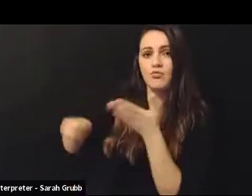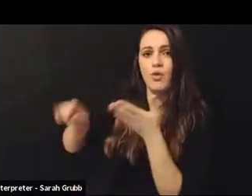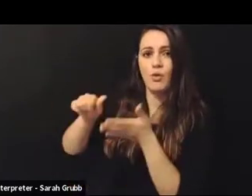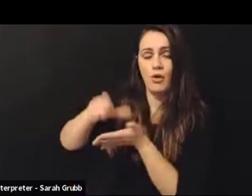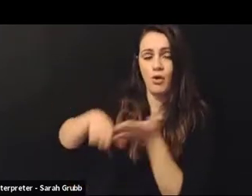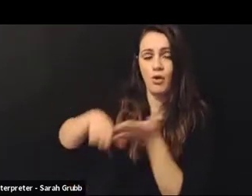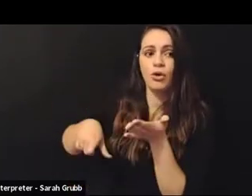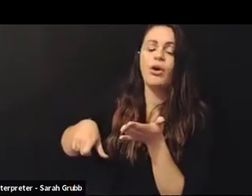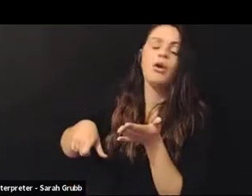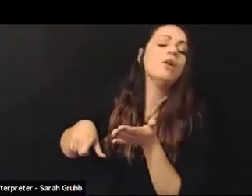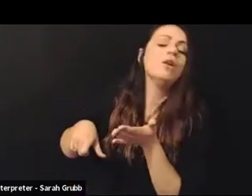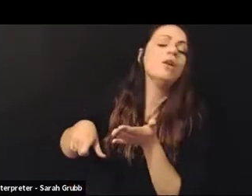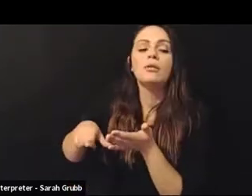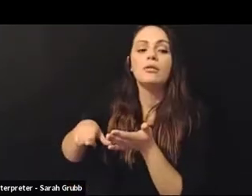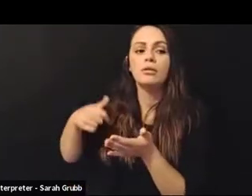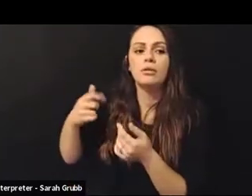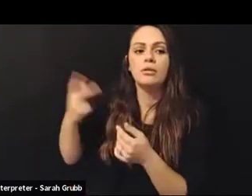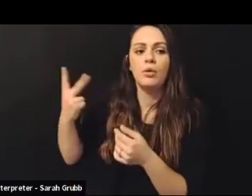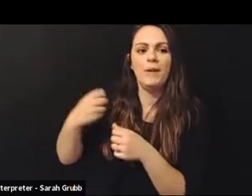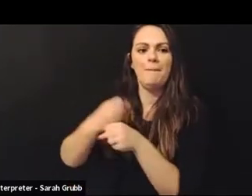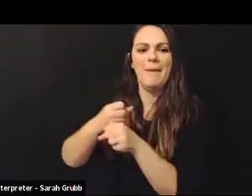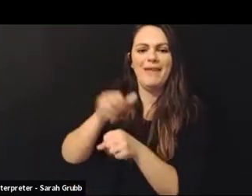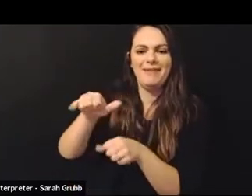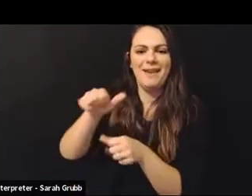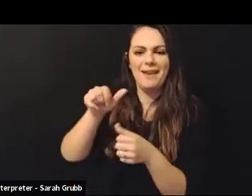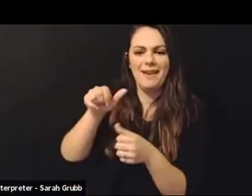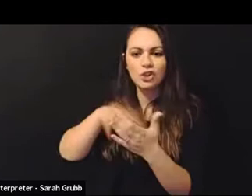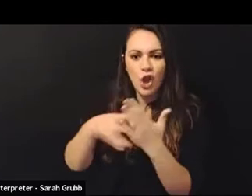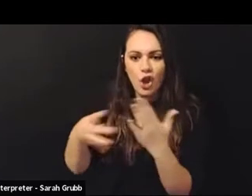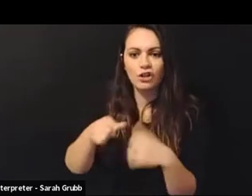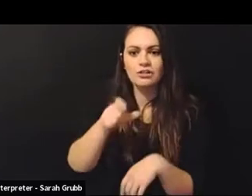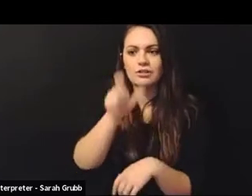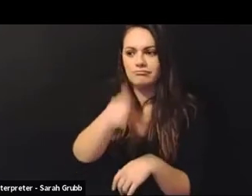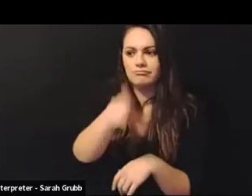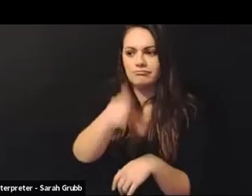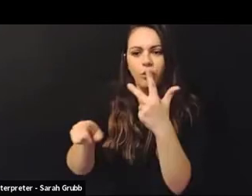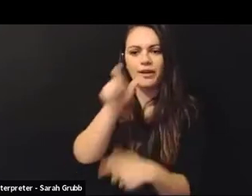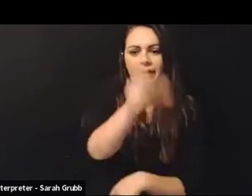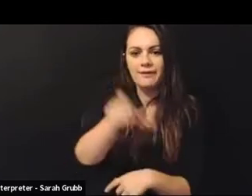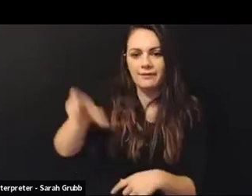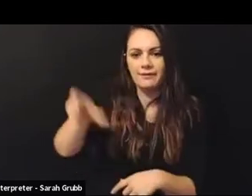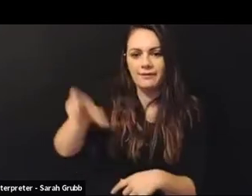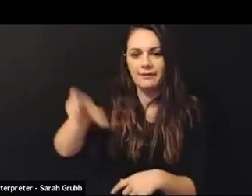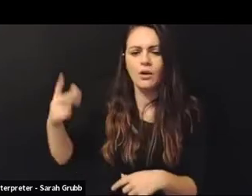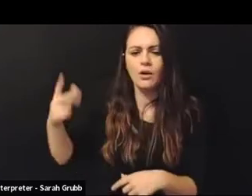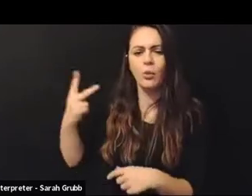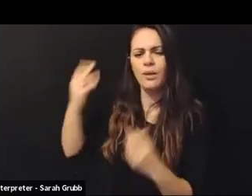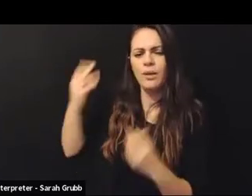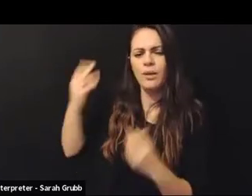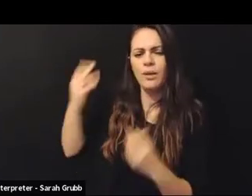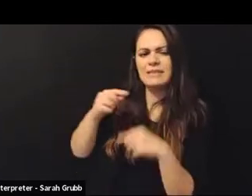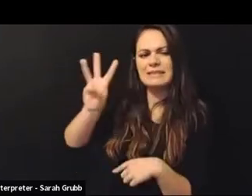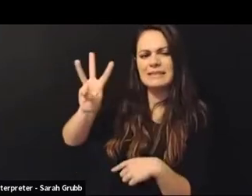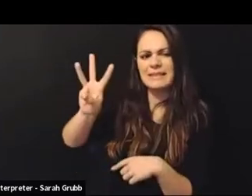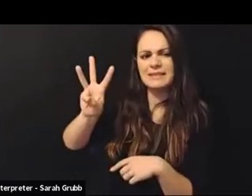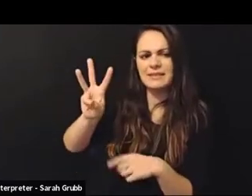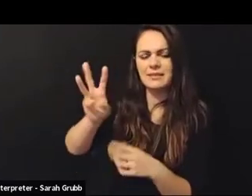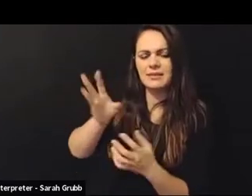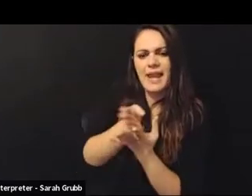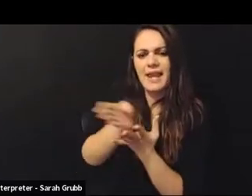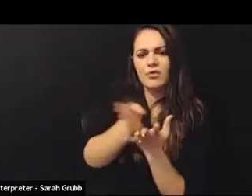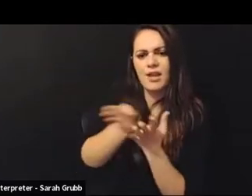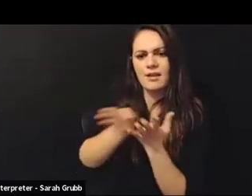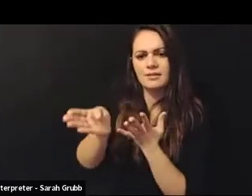when we made the chart and had the columns, we looked at these six areas in particular to kind of